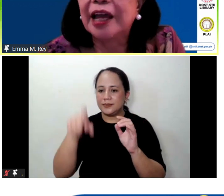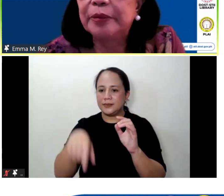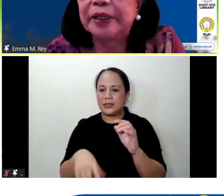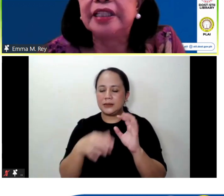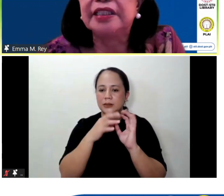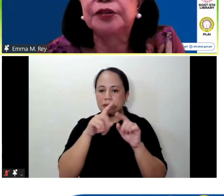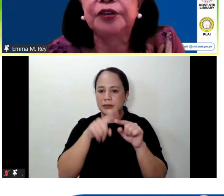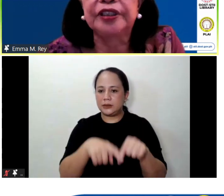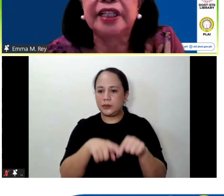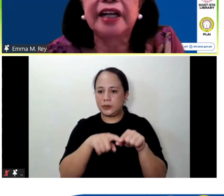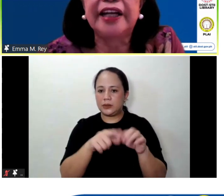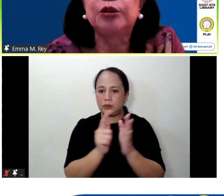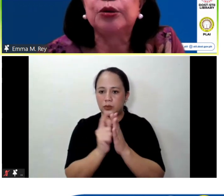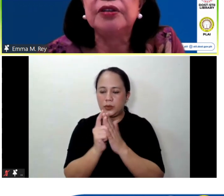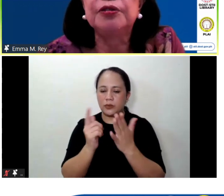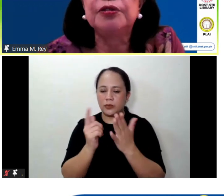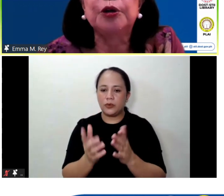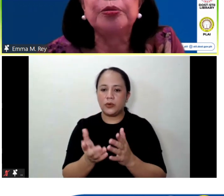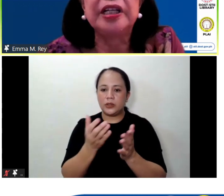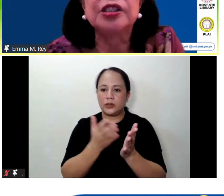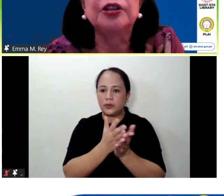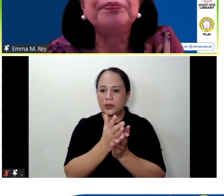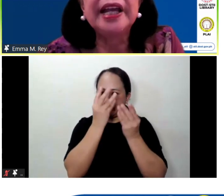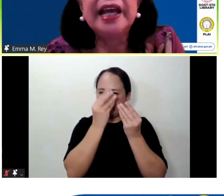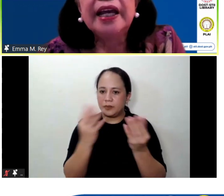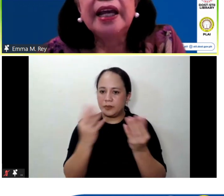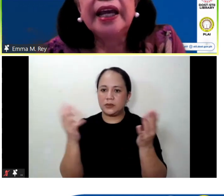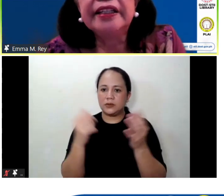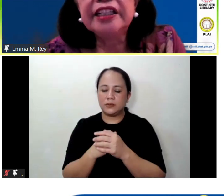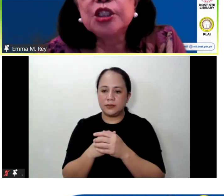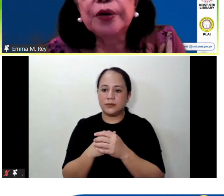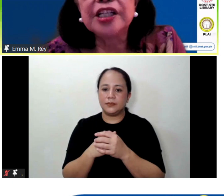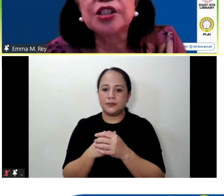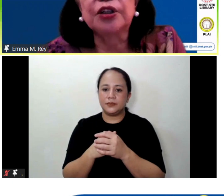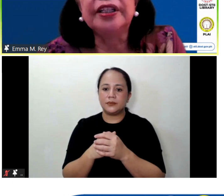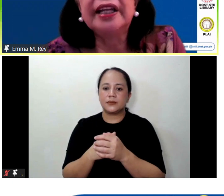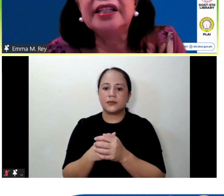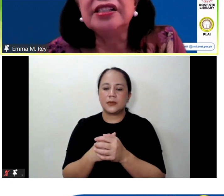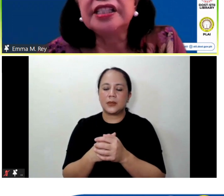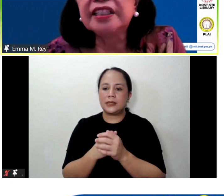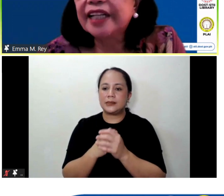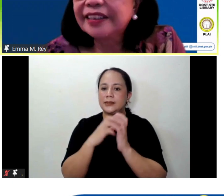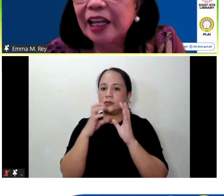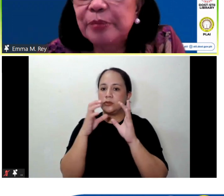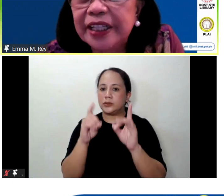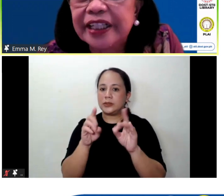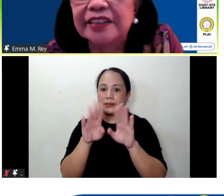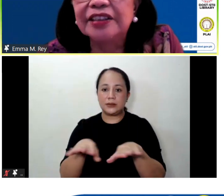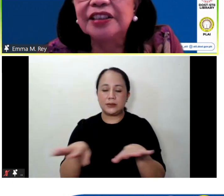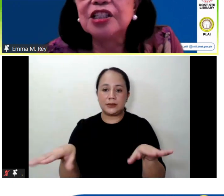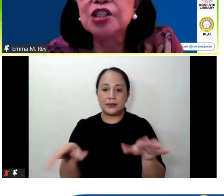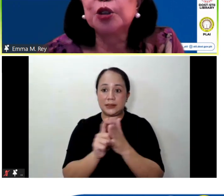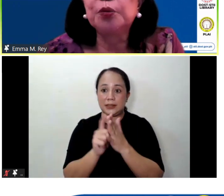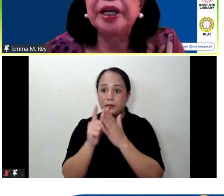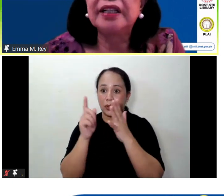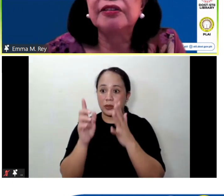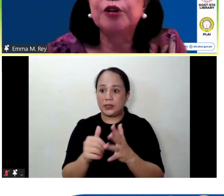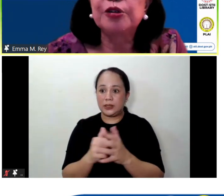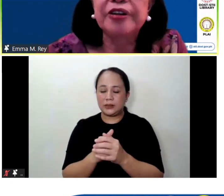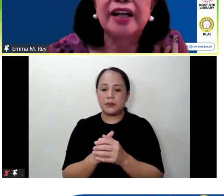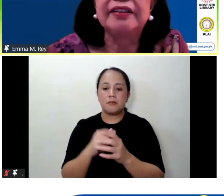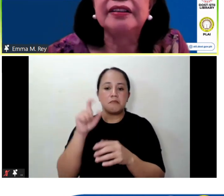on libraries for their right to information and education, and children's librarians should be